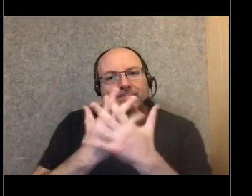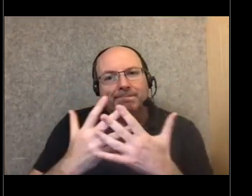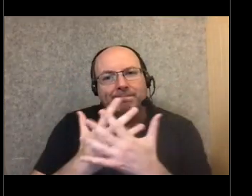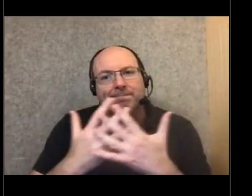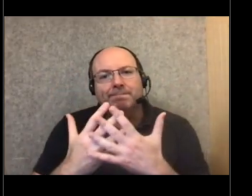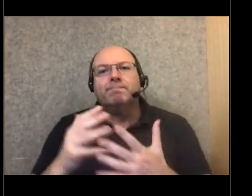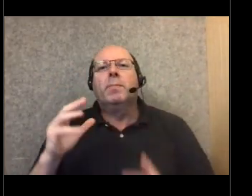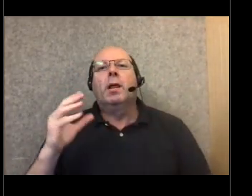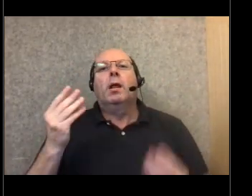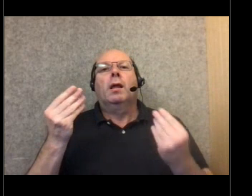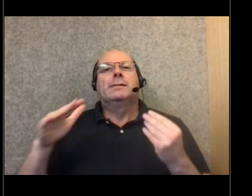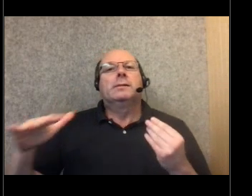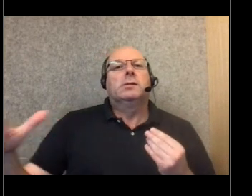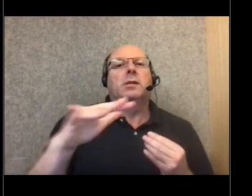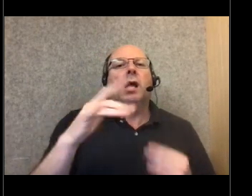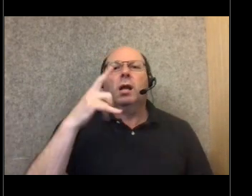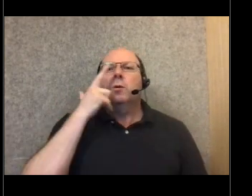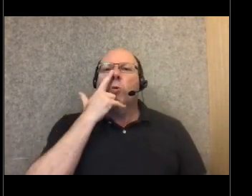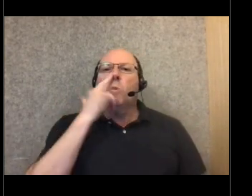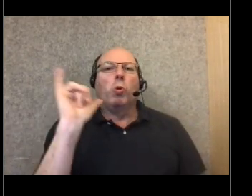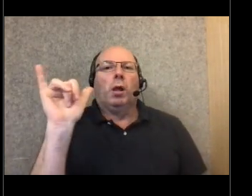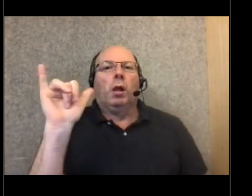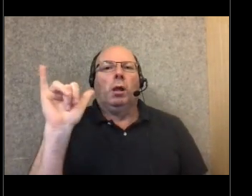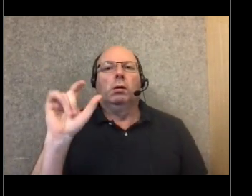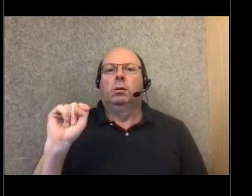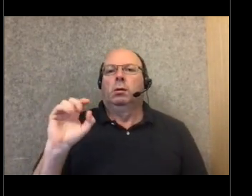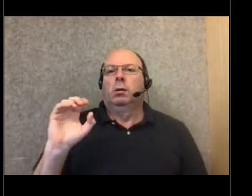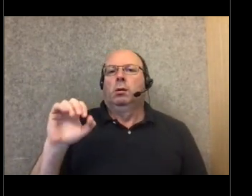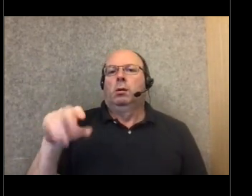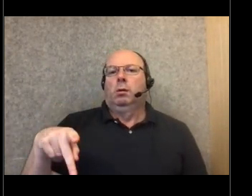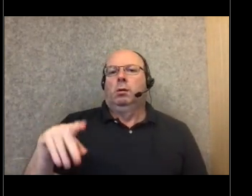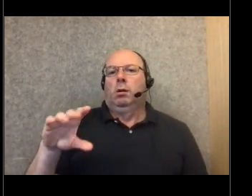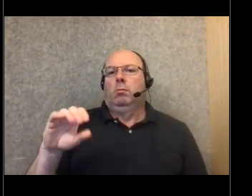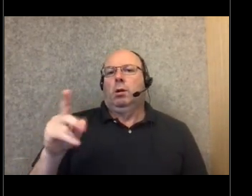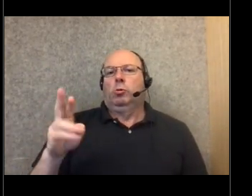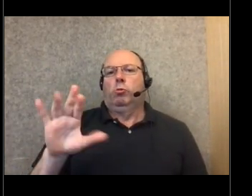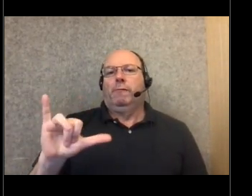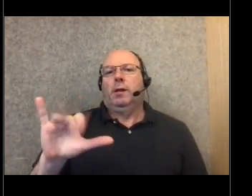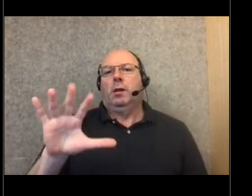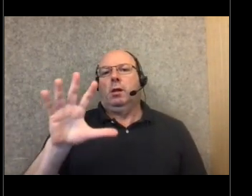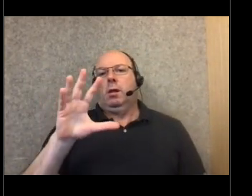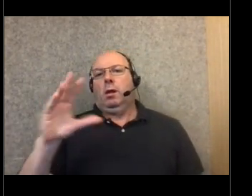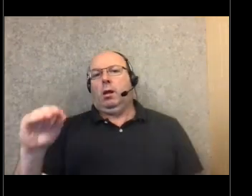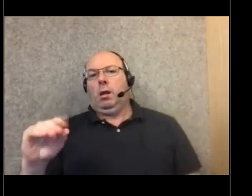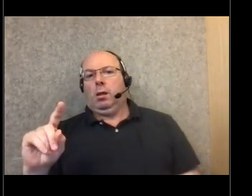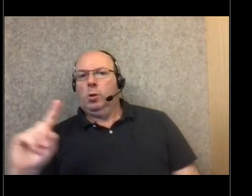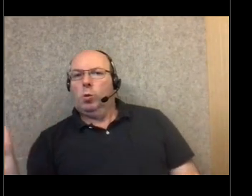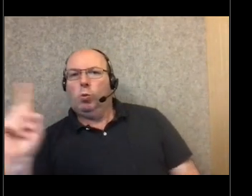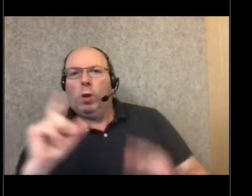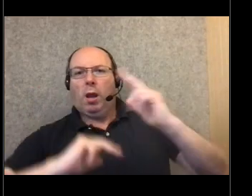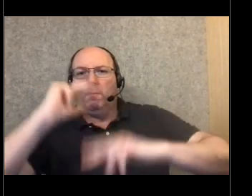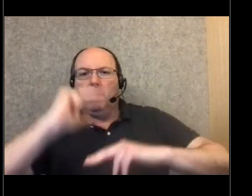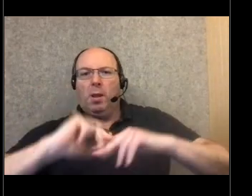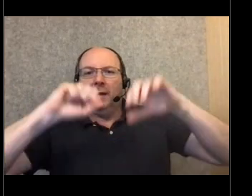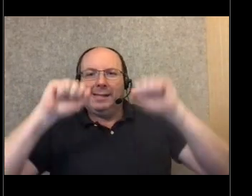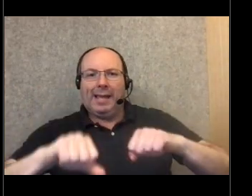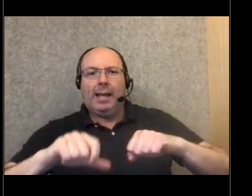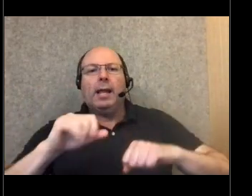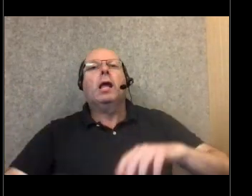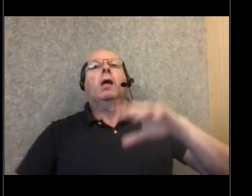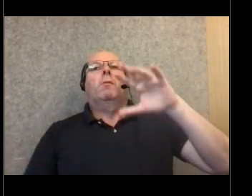the topography of a site and determines the buildable area and the number of accessible